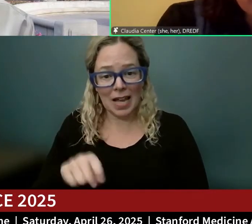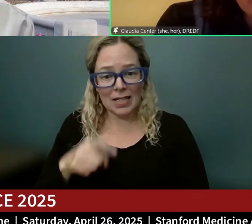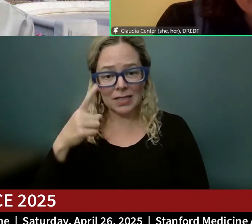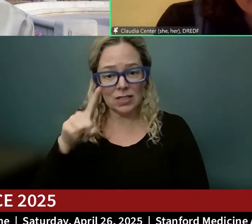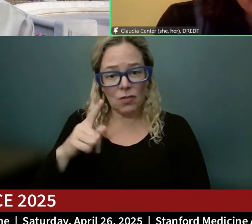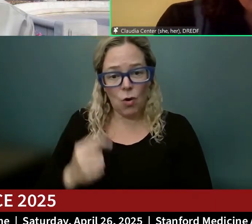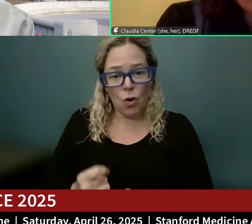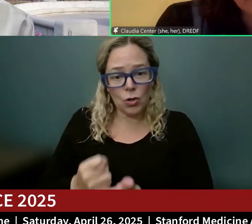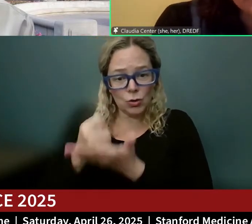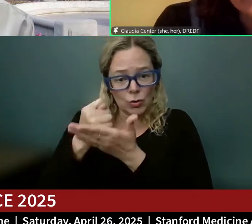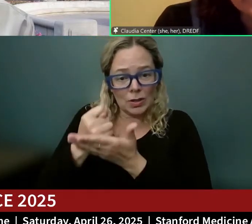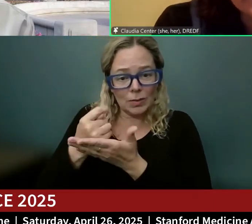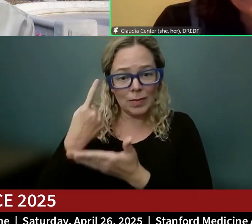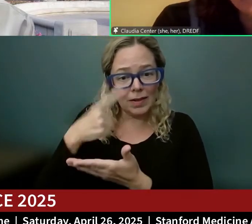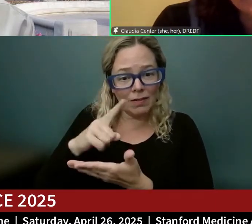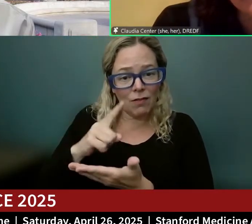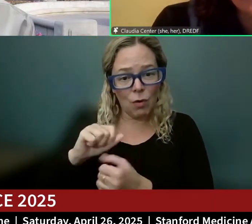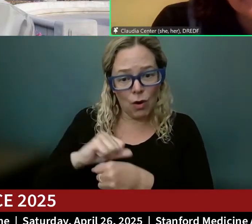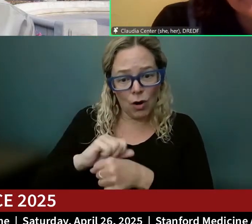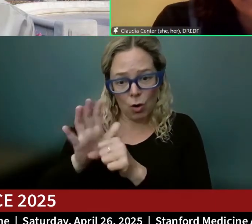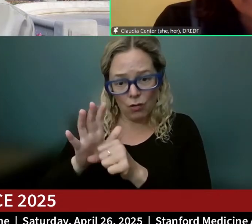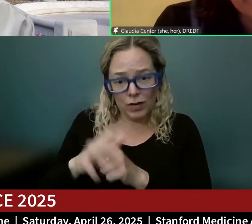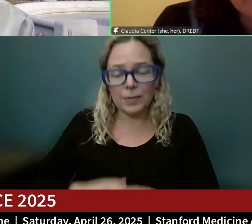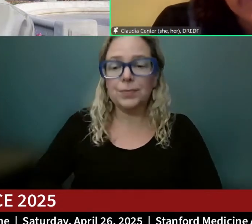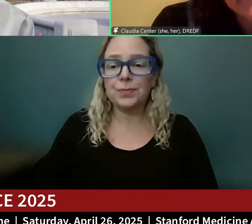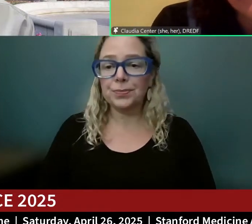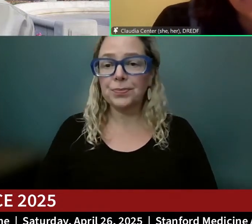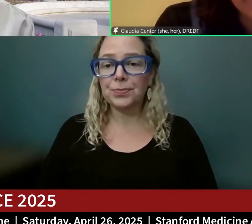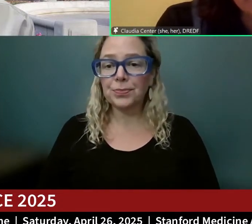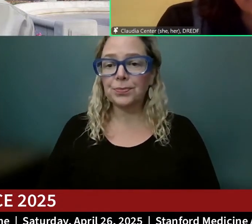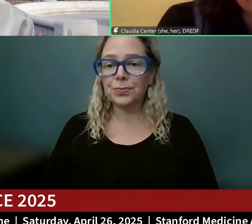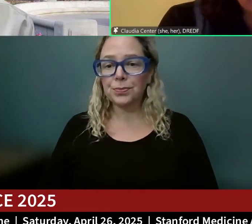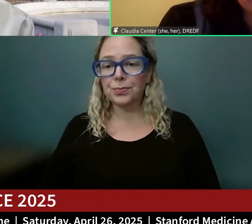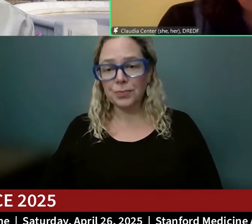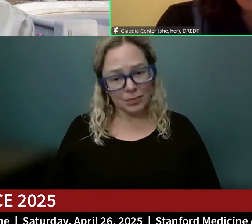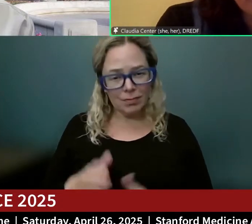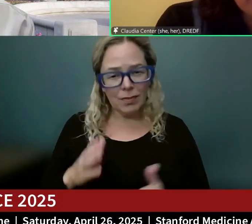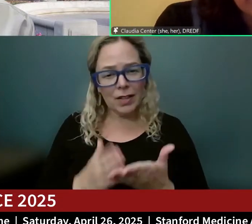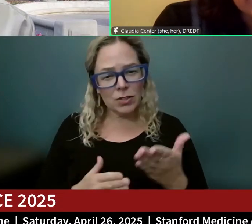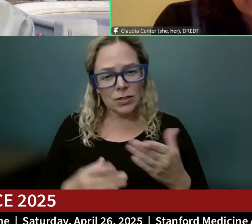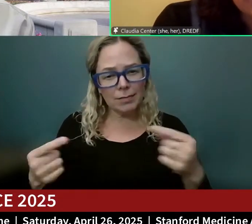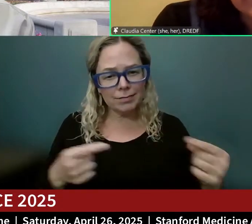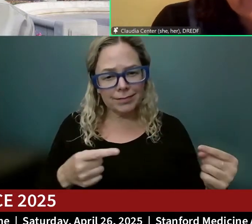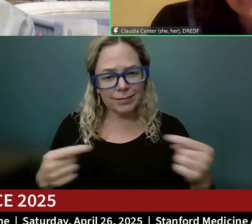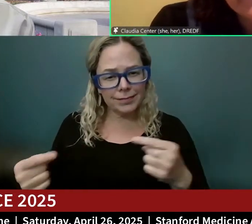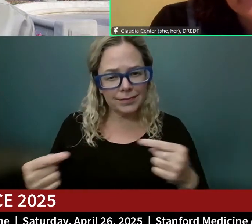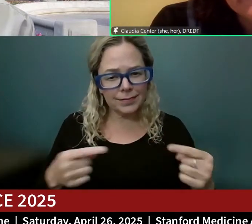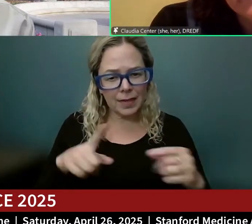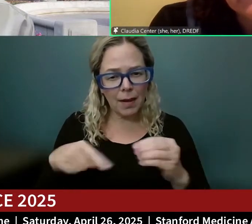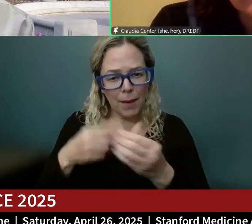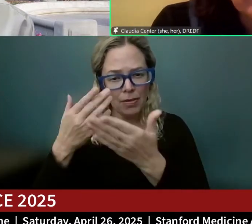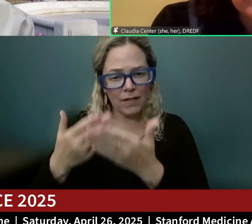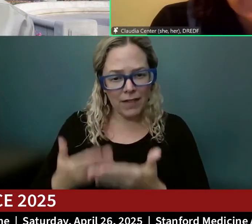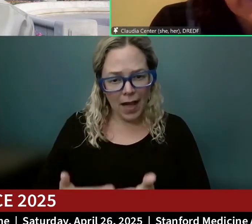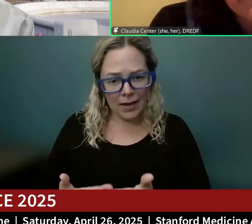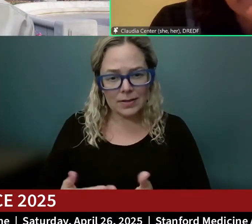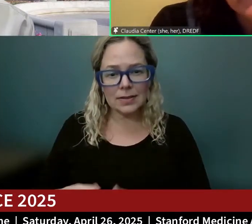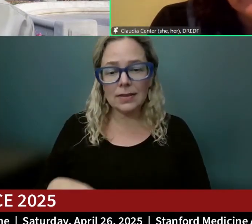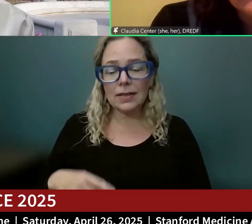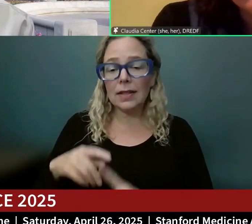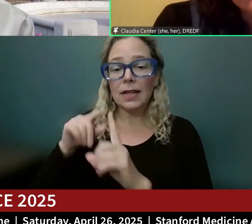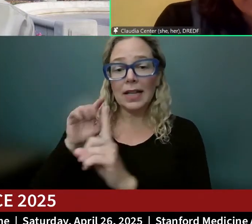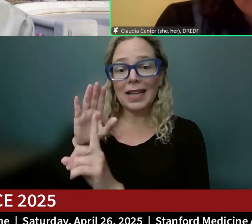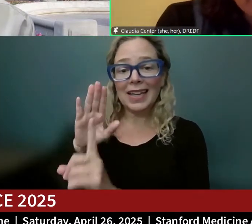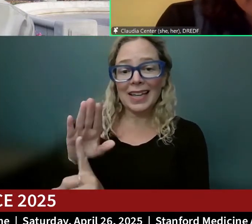and there's, some obvious disputes about the facts, but the Michael Hickson's